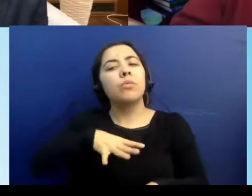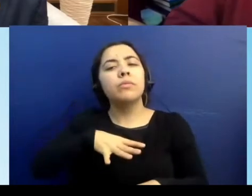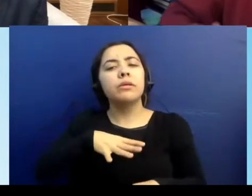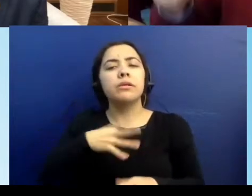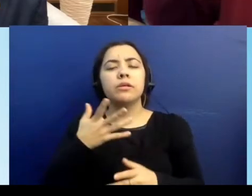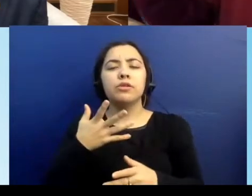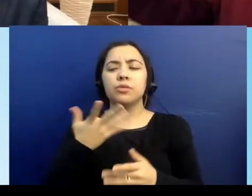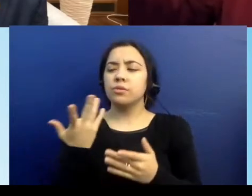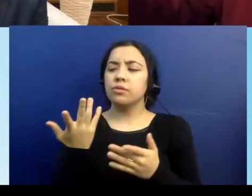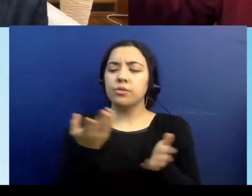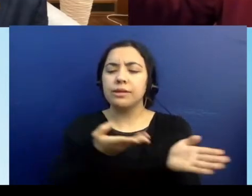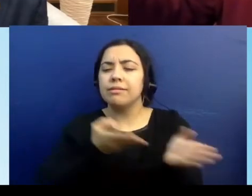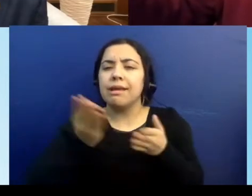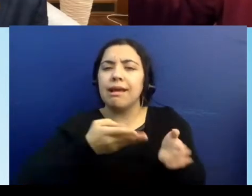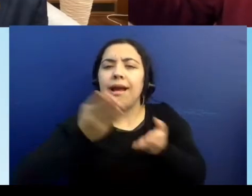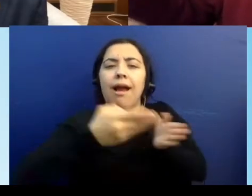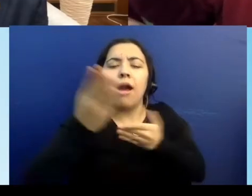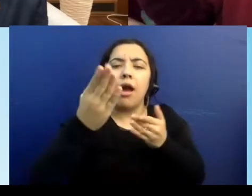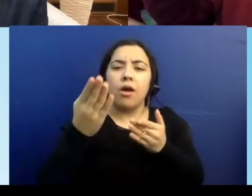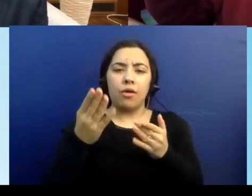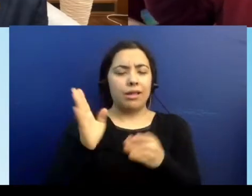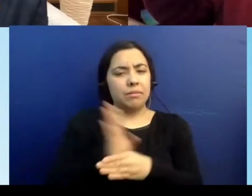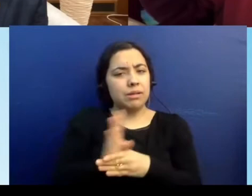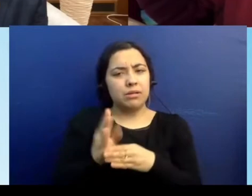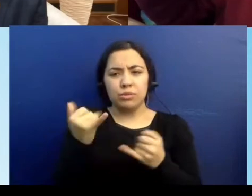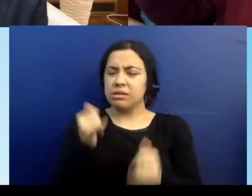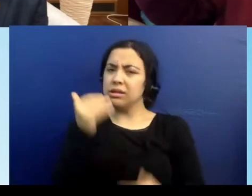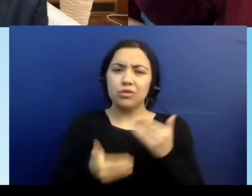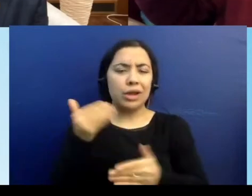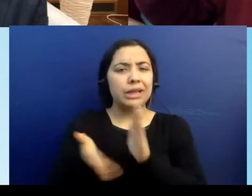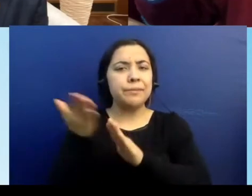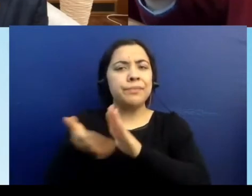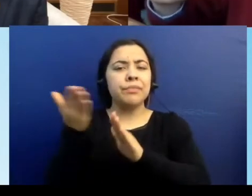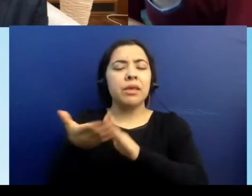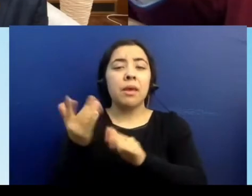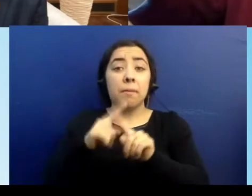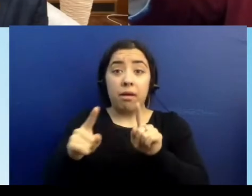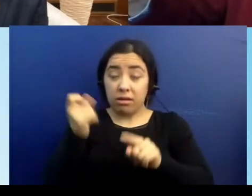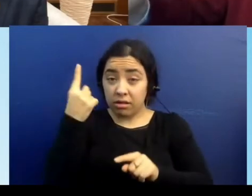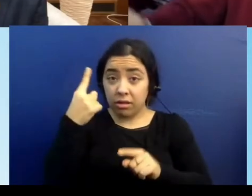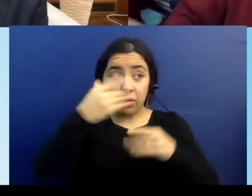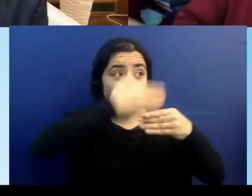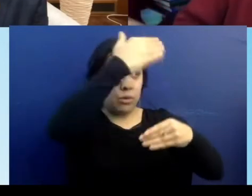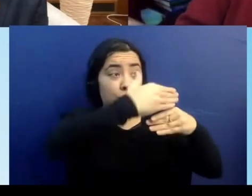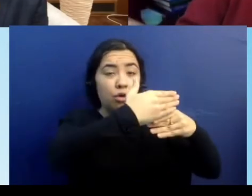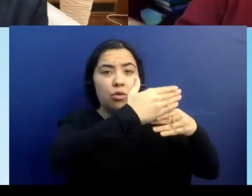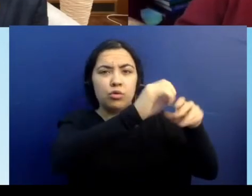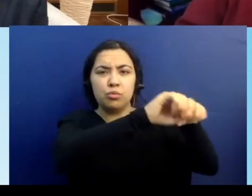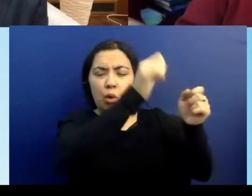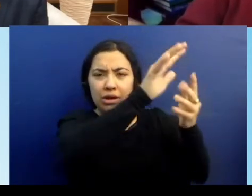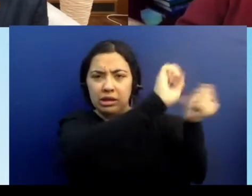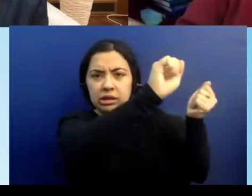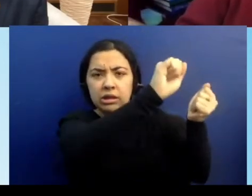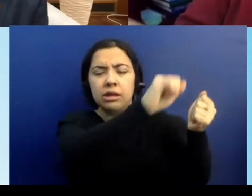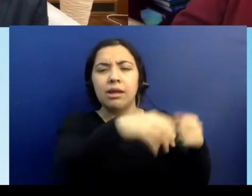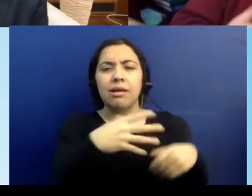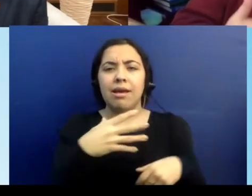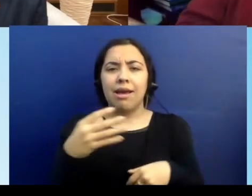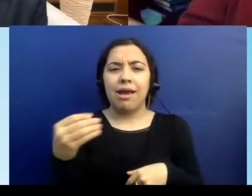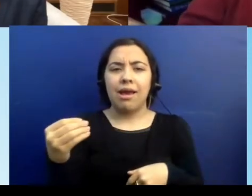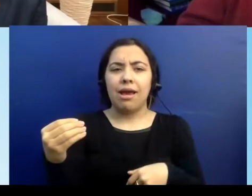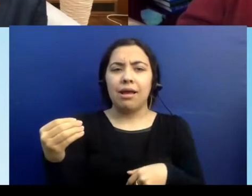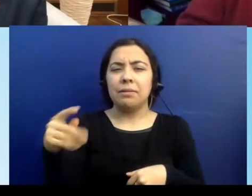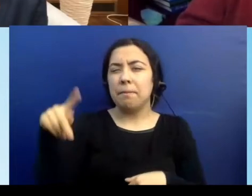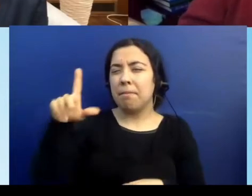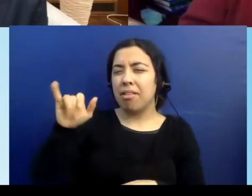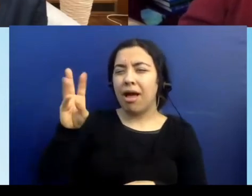the business work. But she had a broken window and a piece of plywood over it. And she was